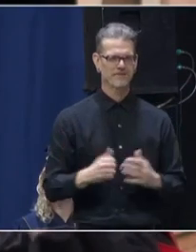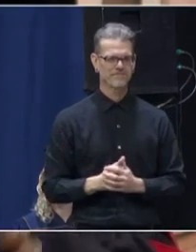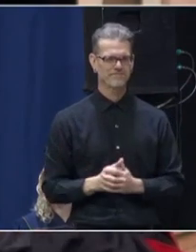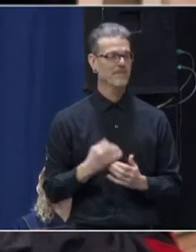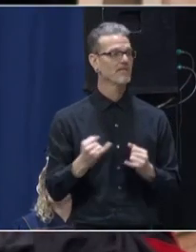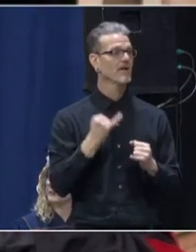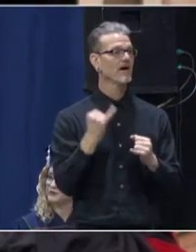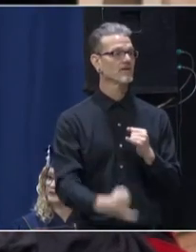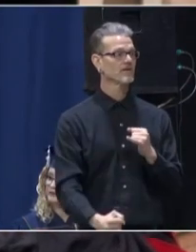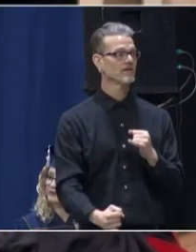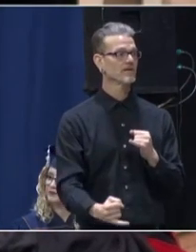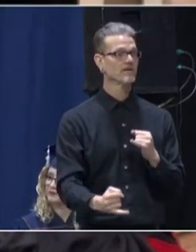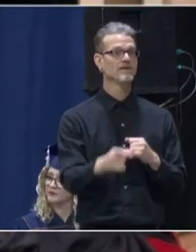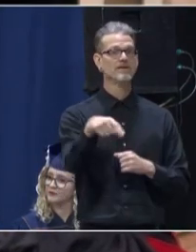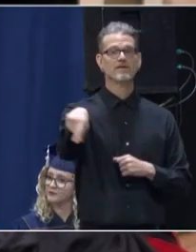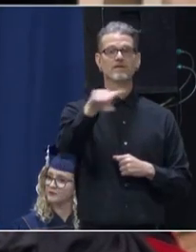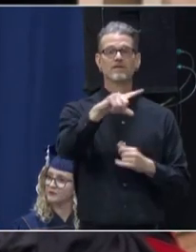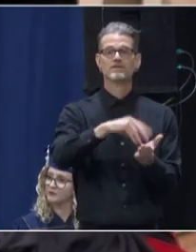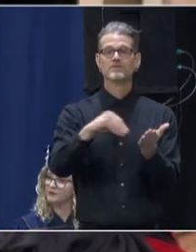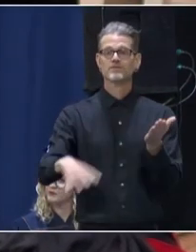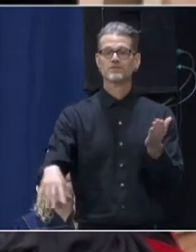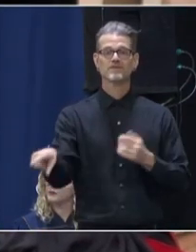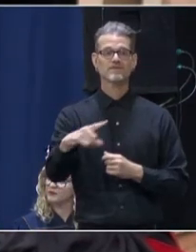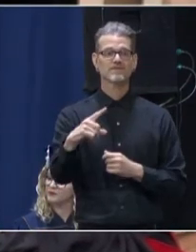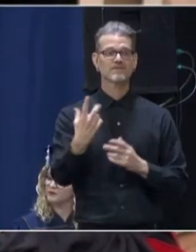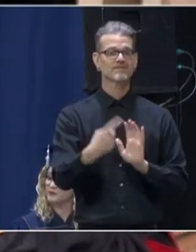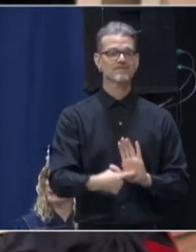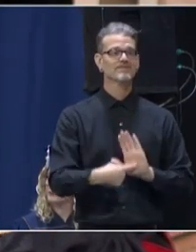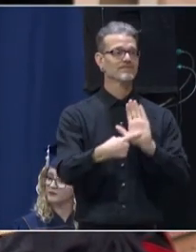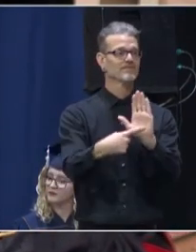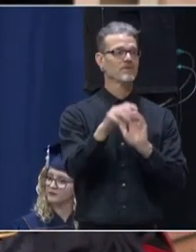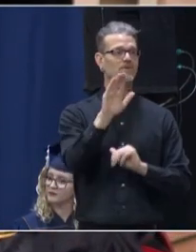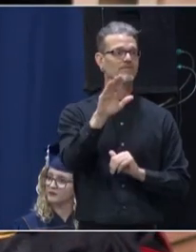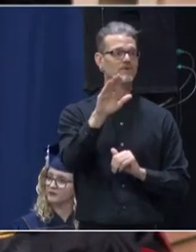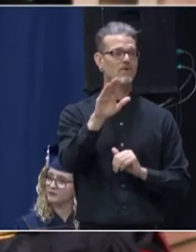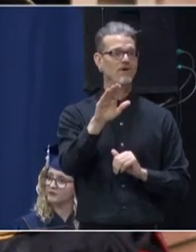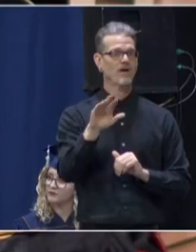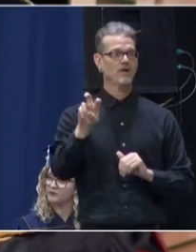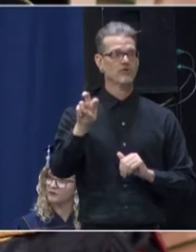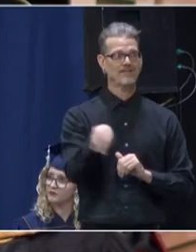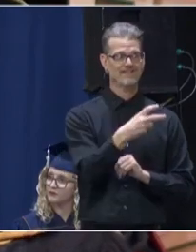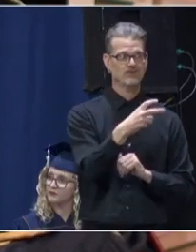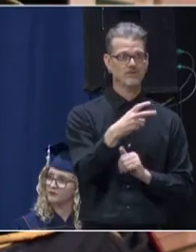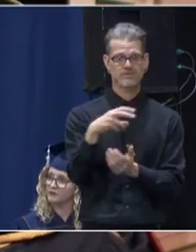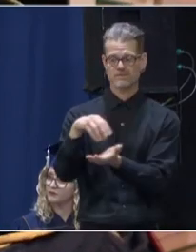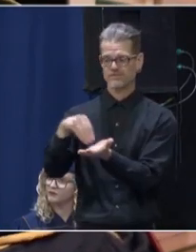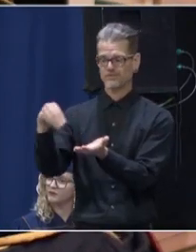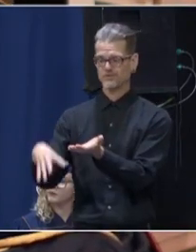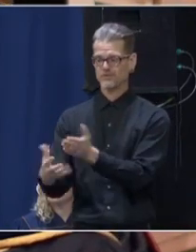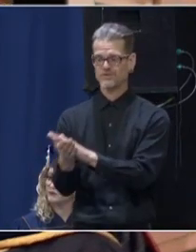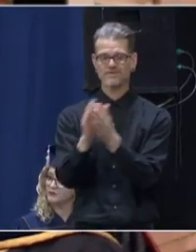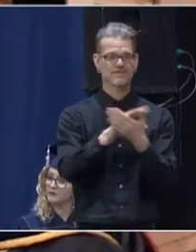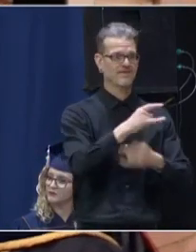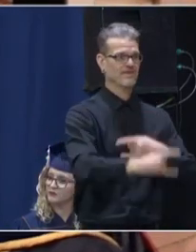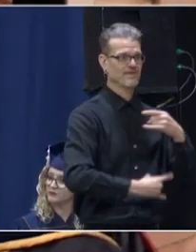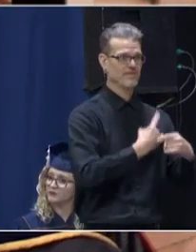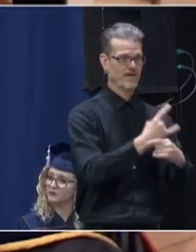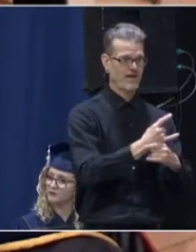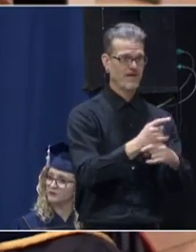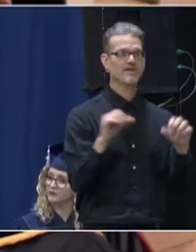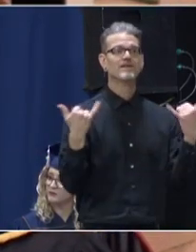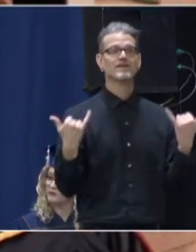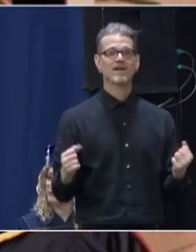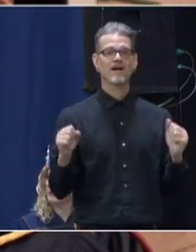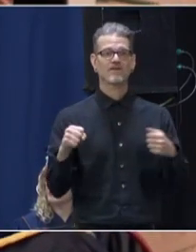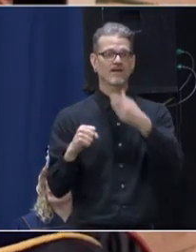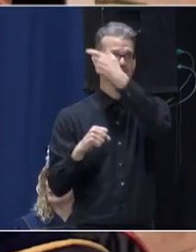finally, graduates, as a symbol of your transition from student to alumni, you may move